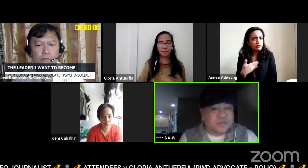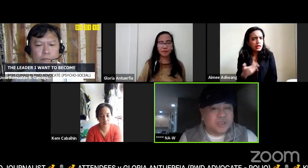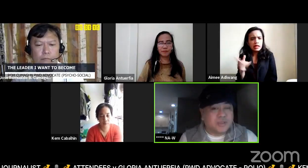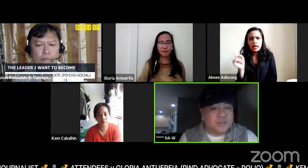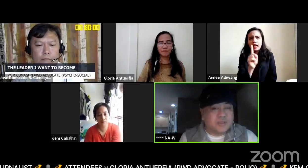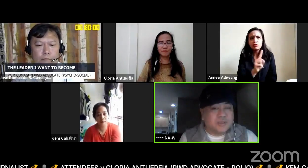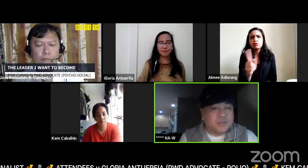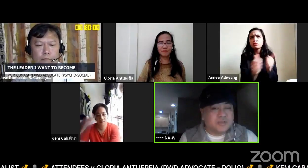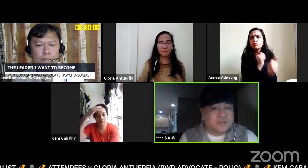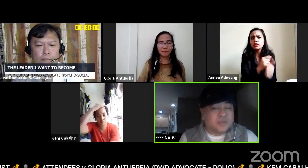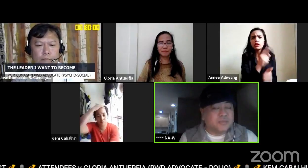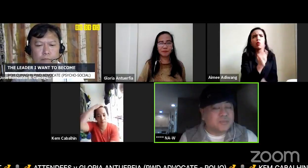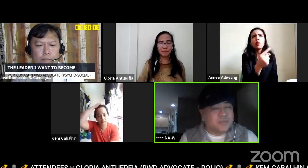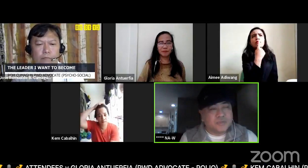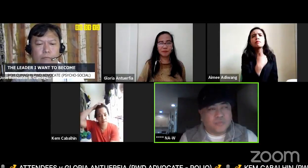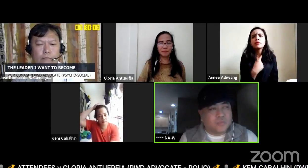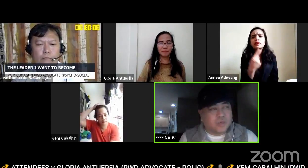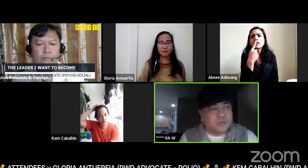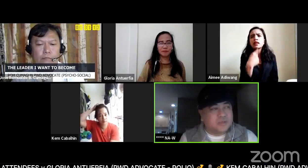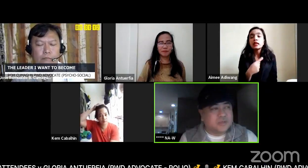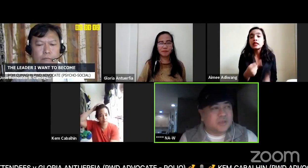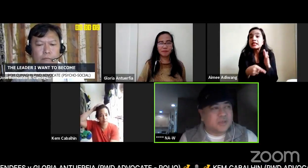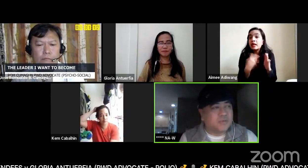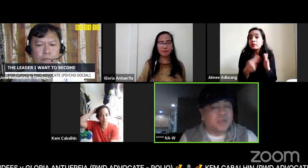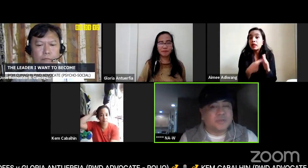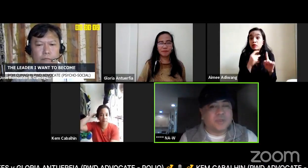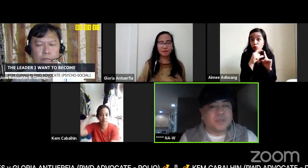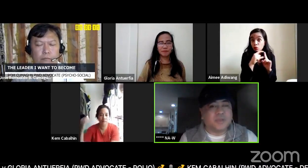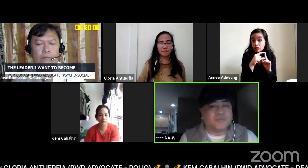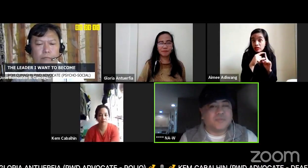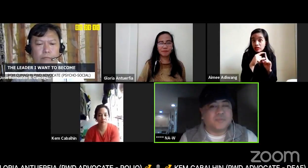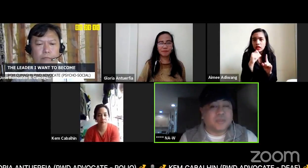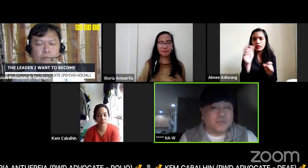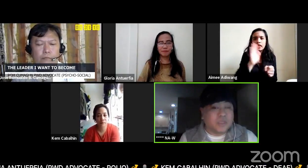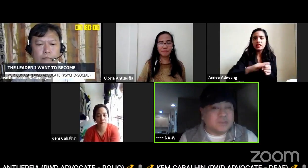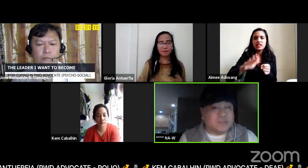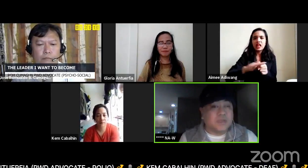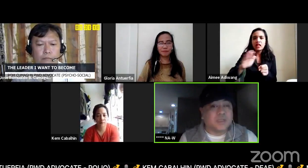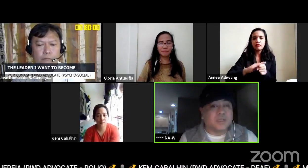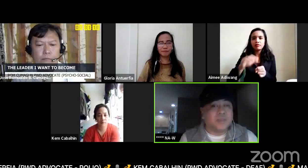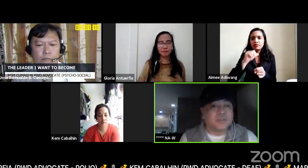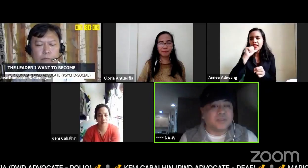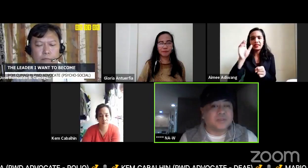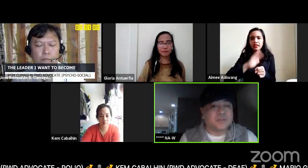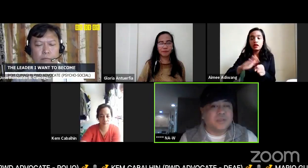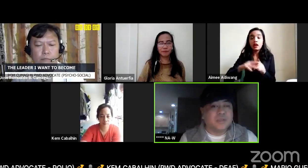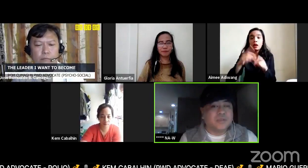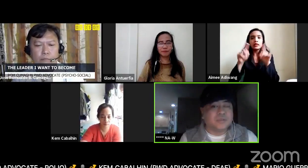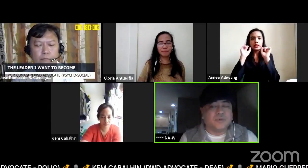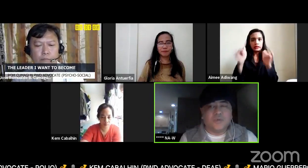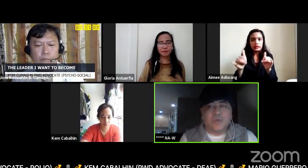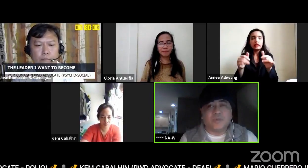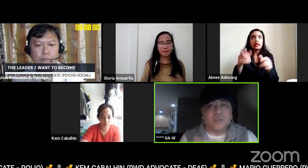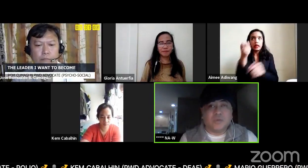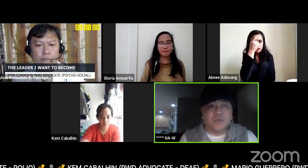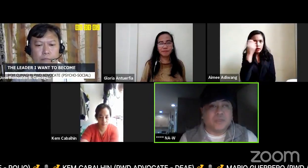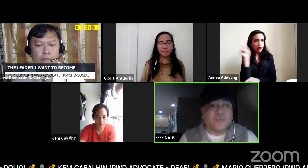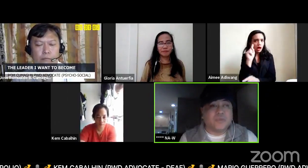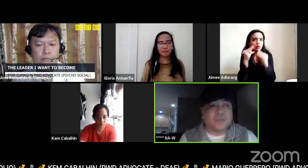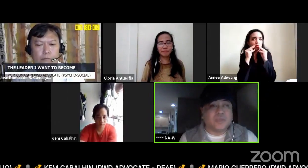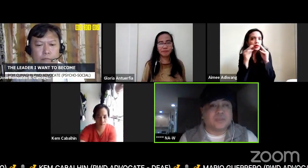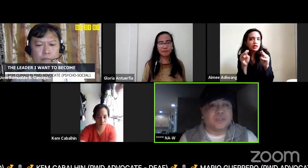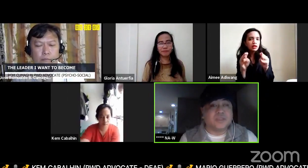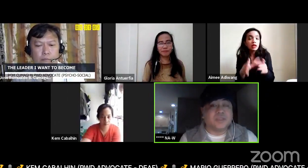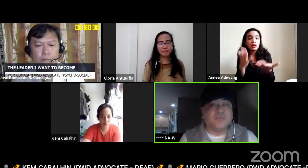they're trying to say, sometimes words will not be enough, but you can still get the message. So hopefully you can